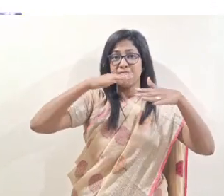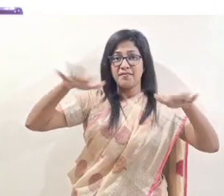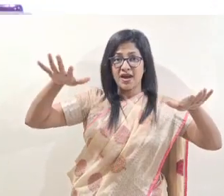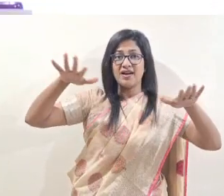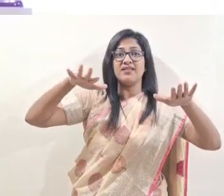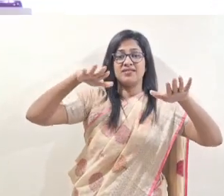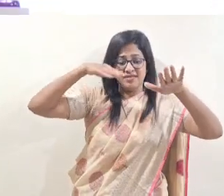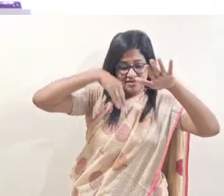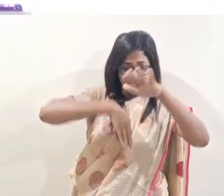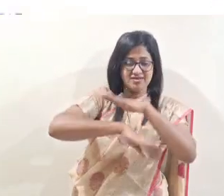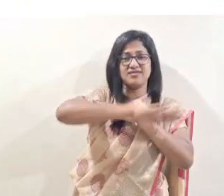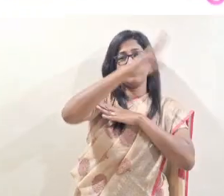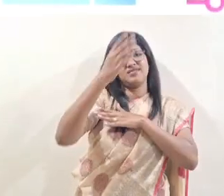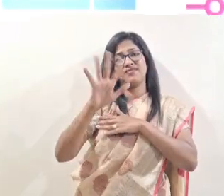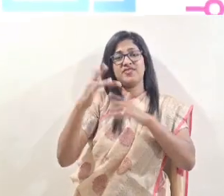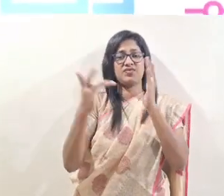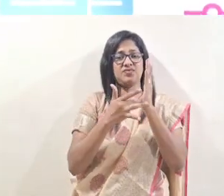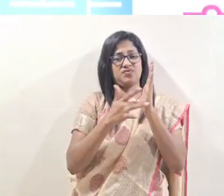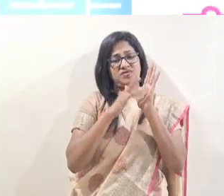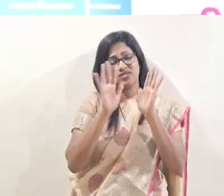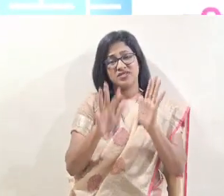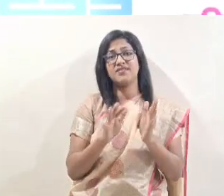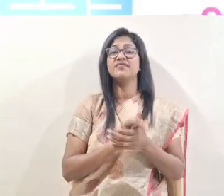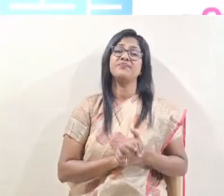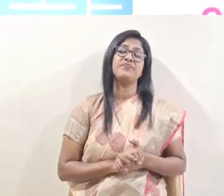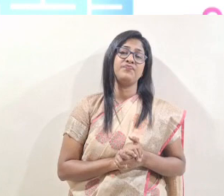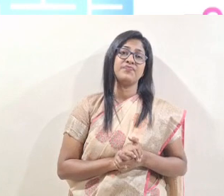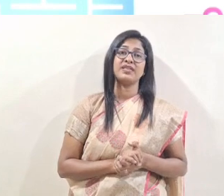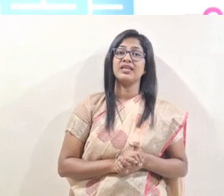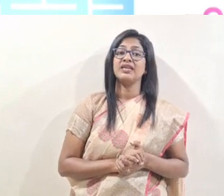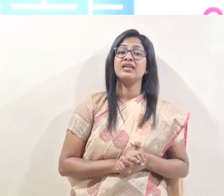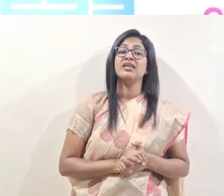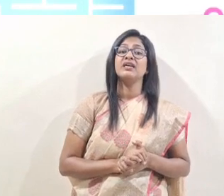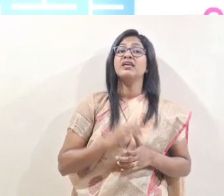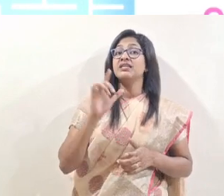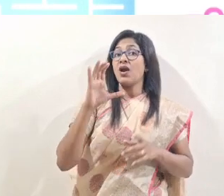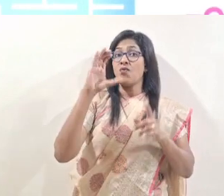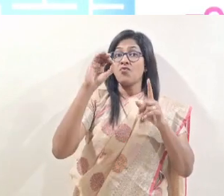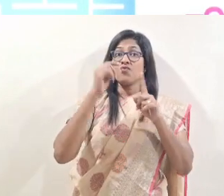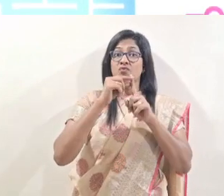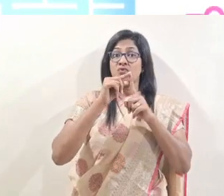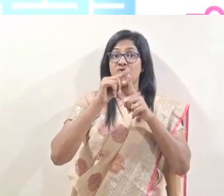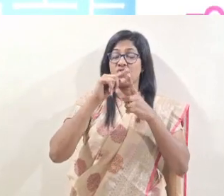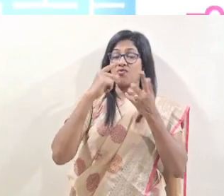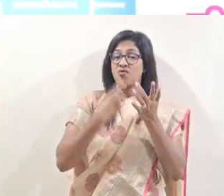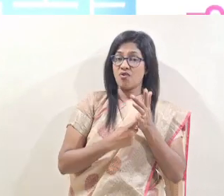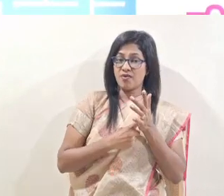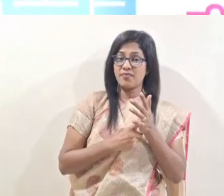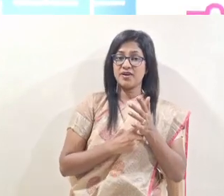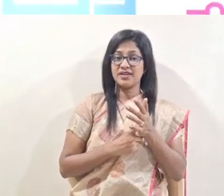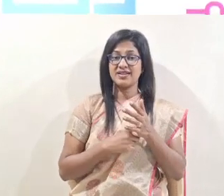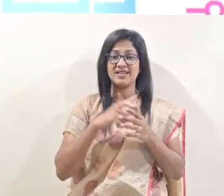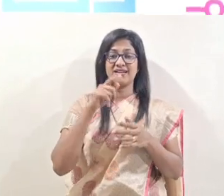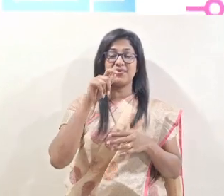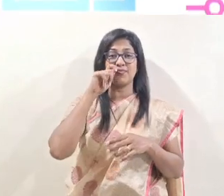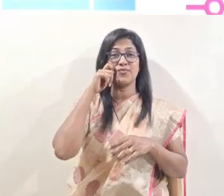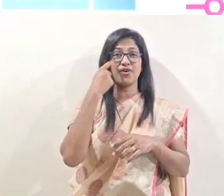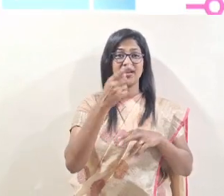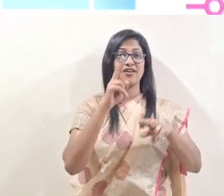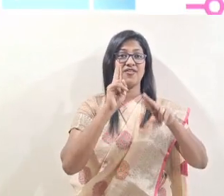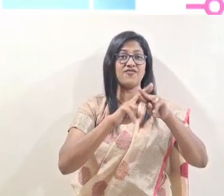so technology must be there. So for the copper question on copper, can I turn to Mr. Fuller,